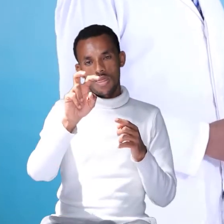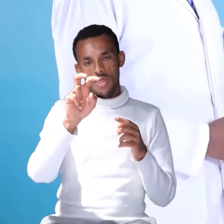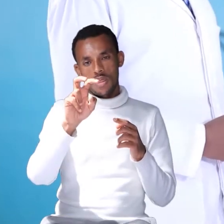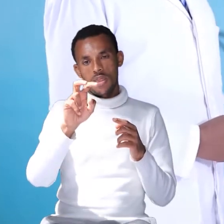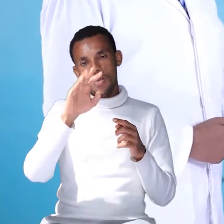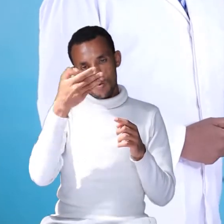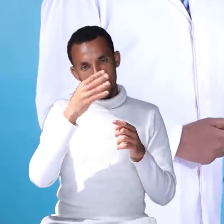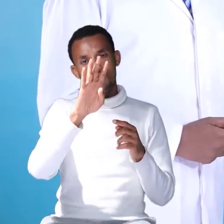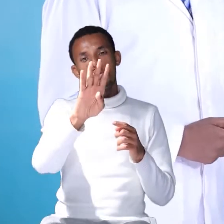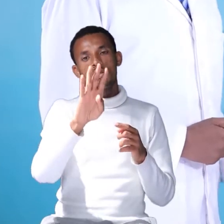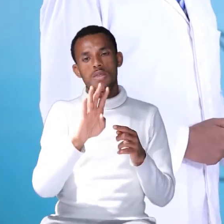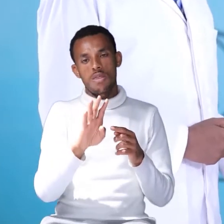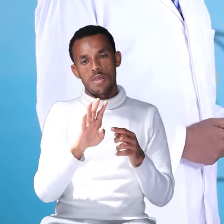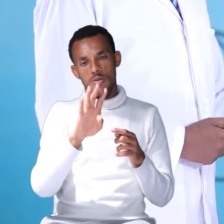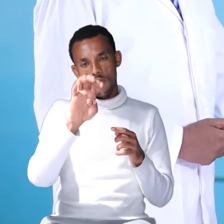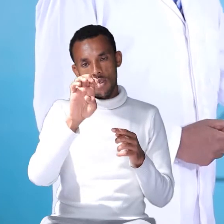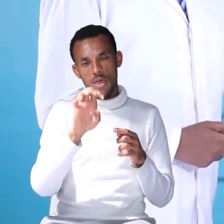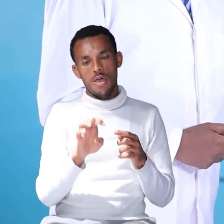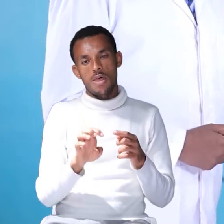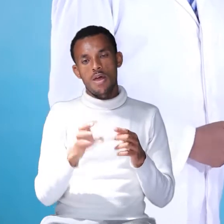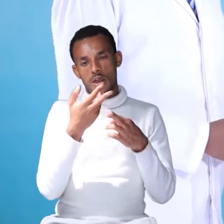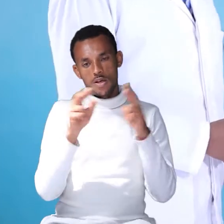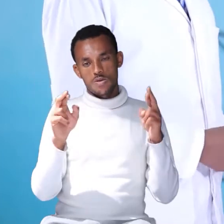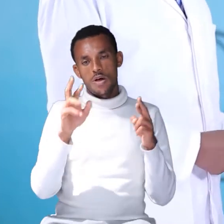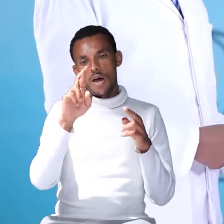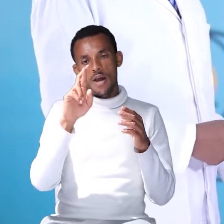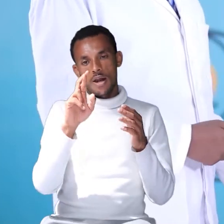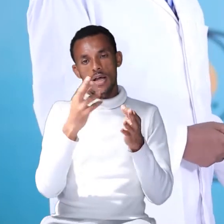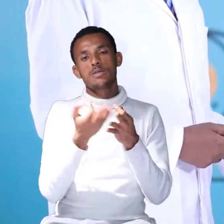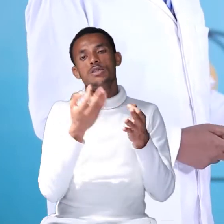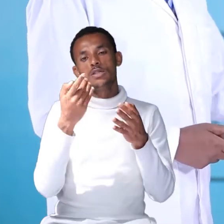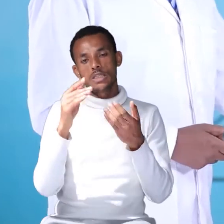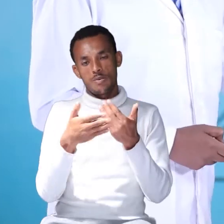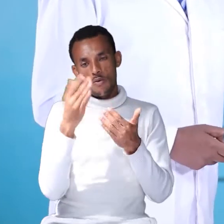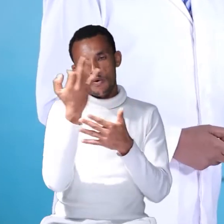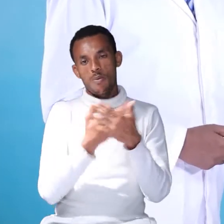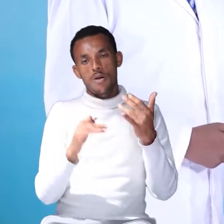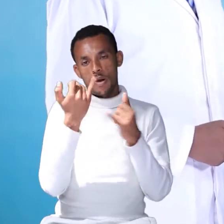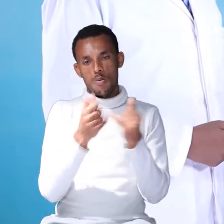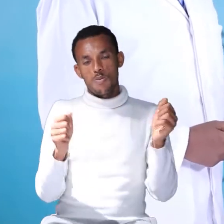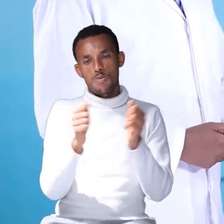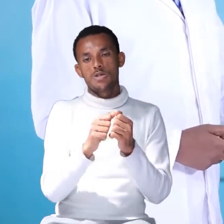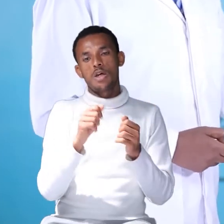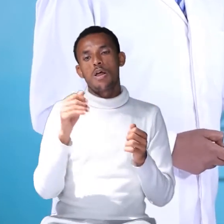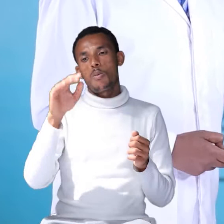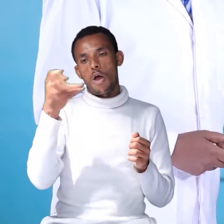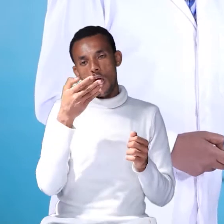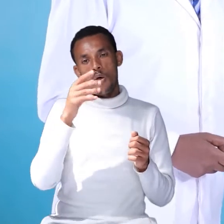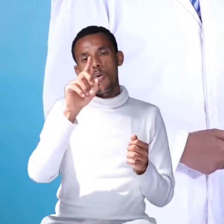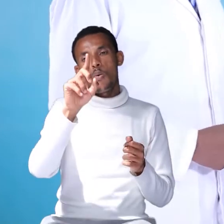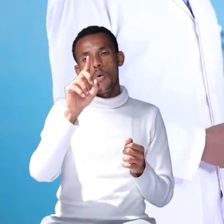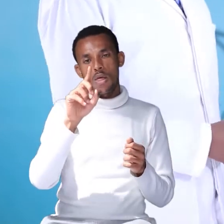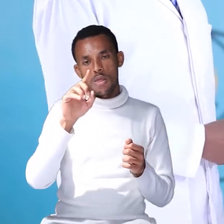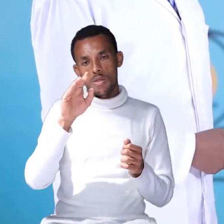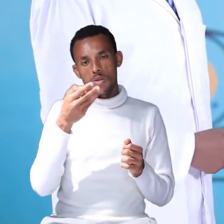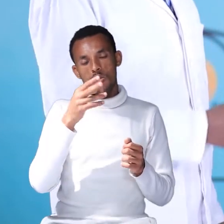to 40 it comes. This is the ratio. Ratios are expressed in simplest form. Divide both sides by 20, 1 to 2. Part